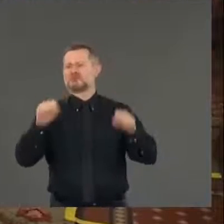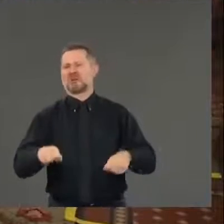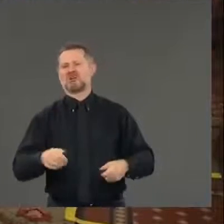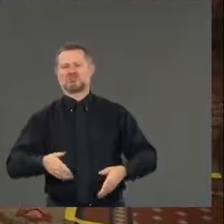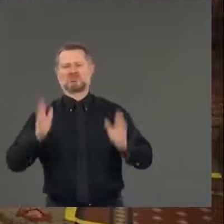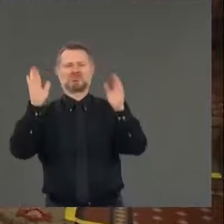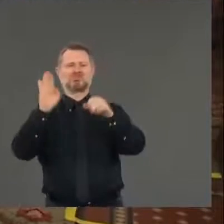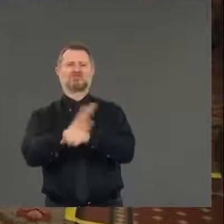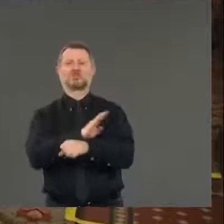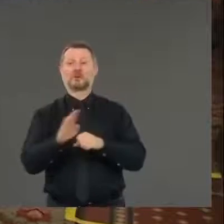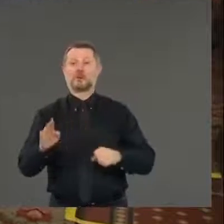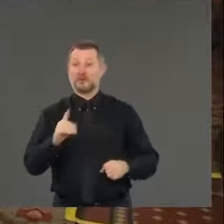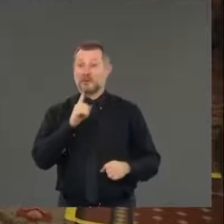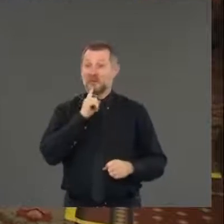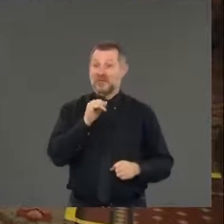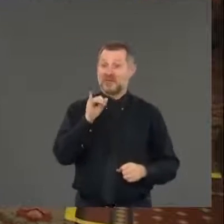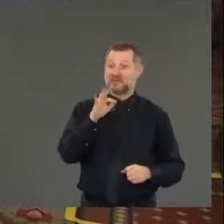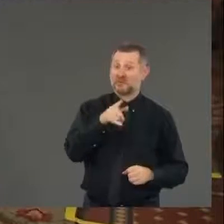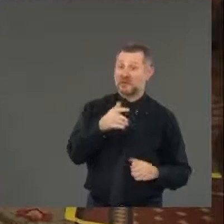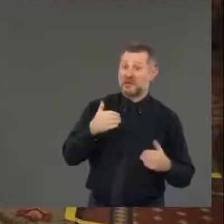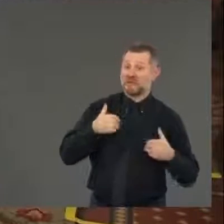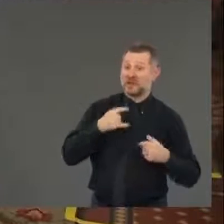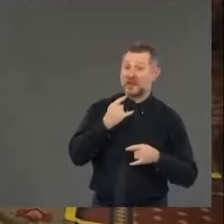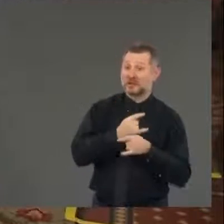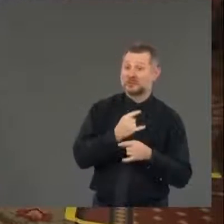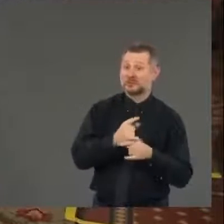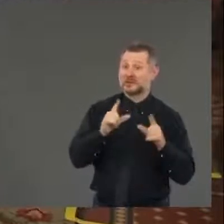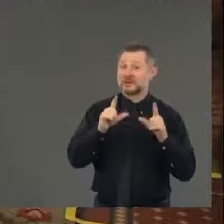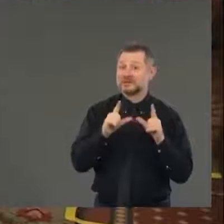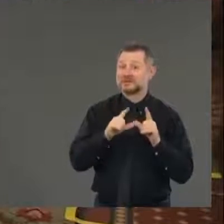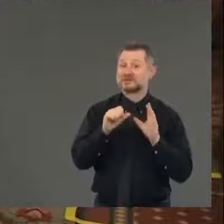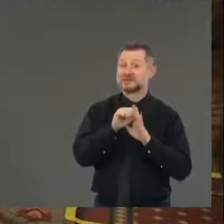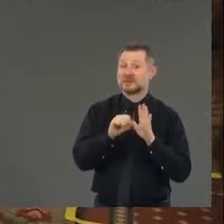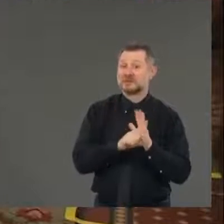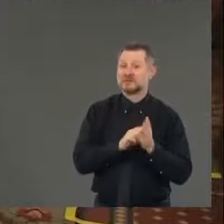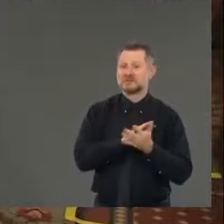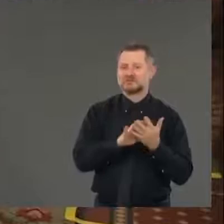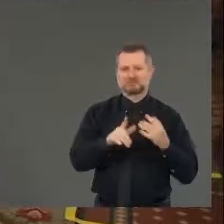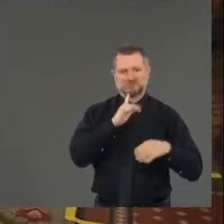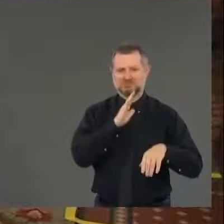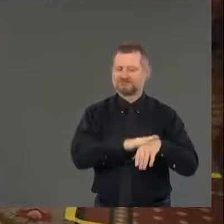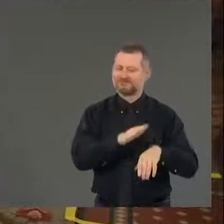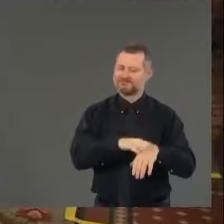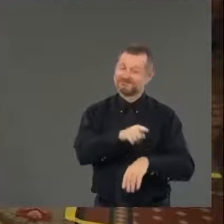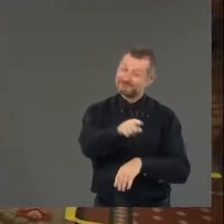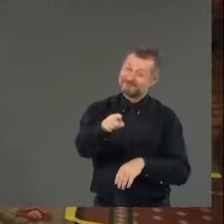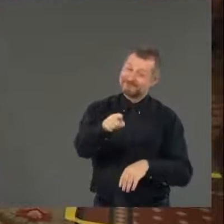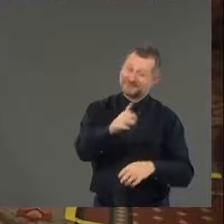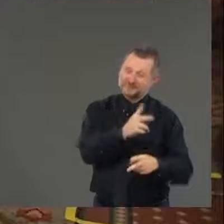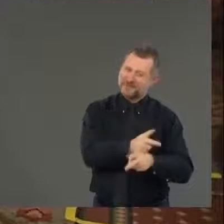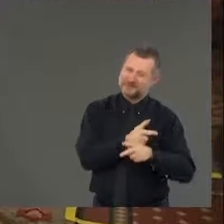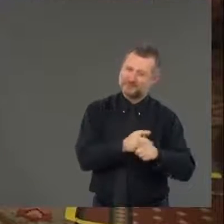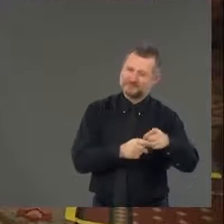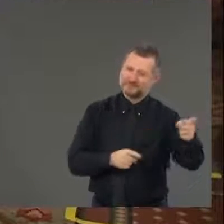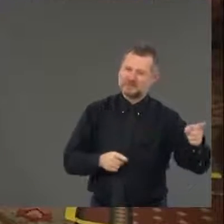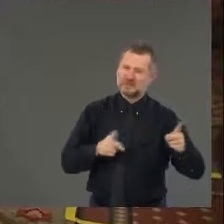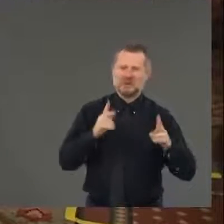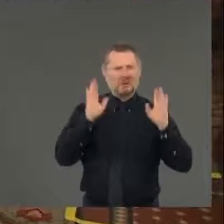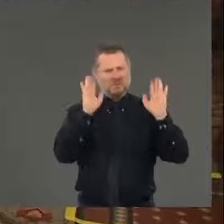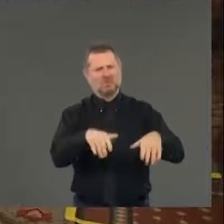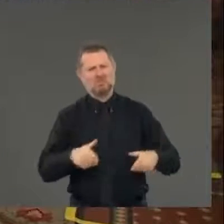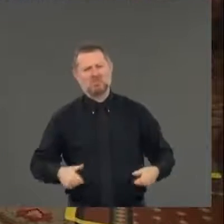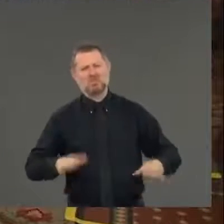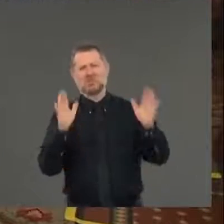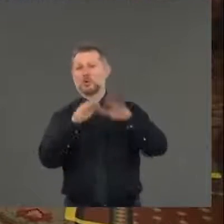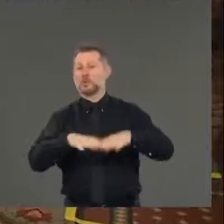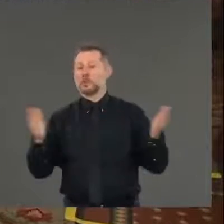state liquor licenses and other state licenses because they can obviously be pulled by you guys. But Steve McLaughlin has already encouraged people to open because, you